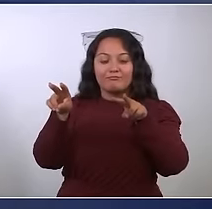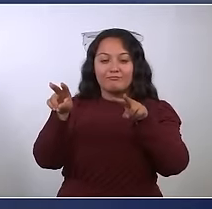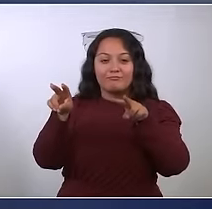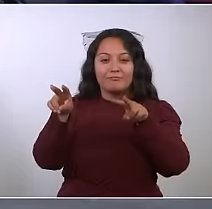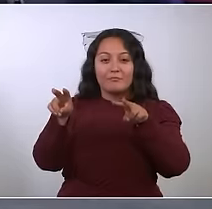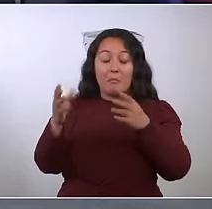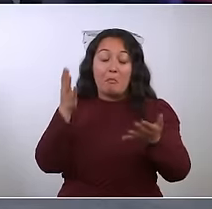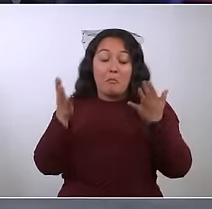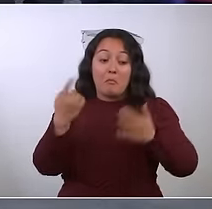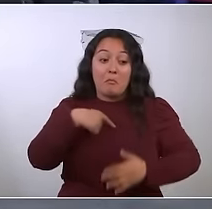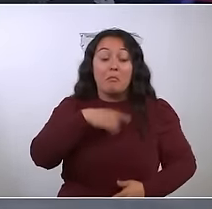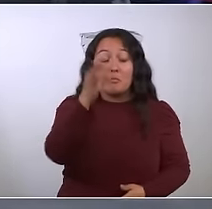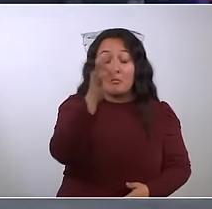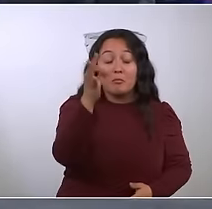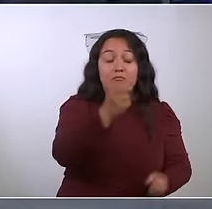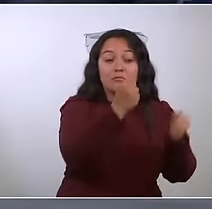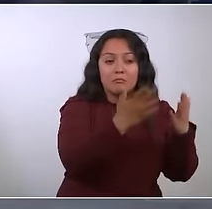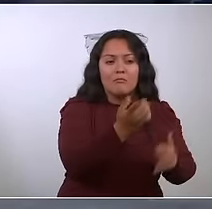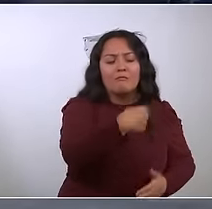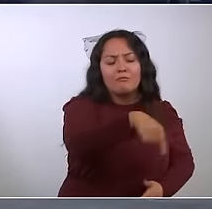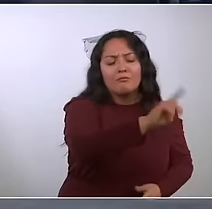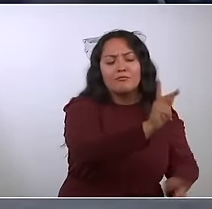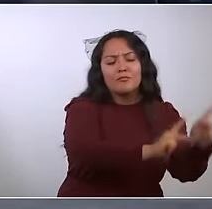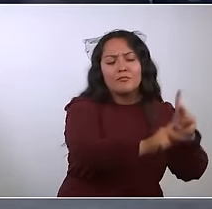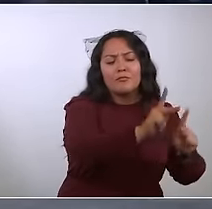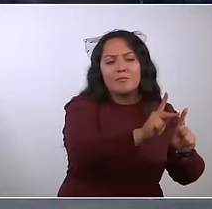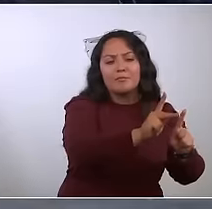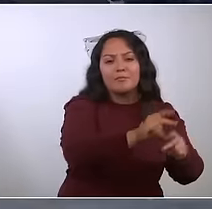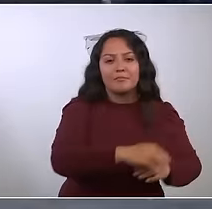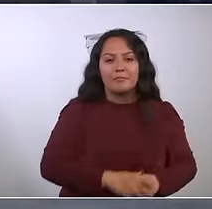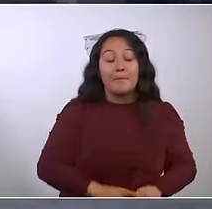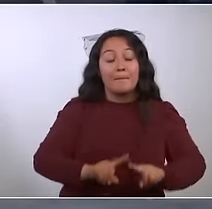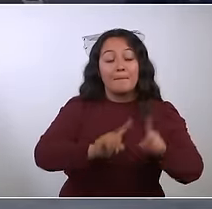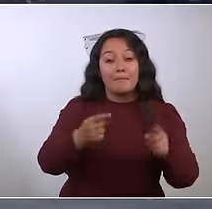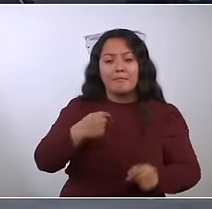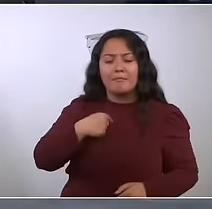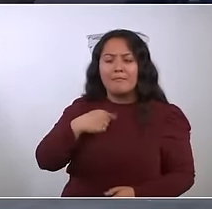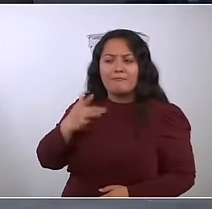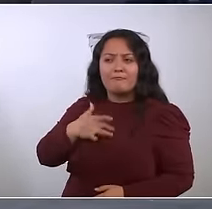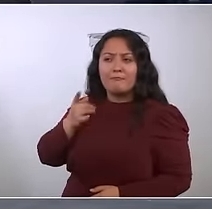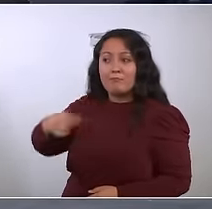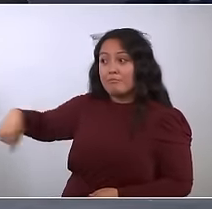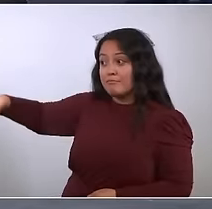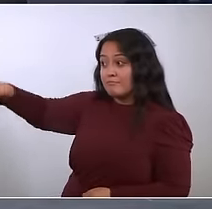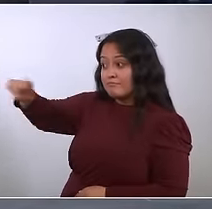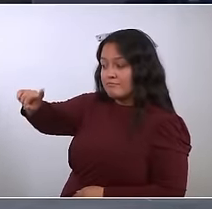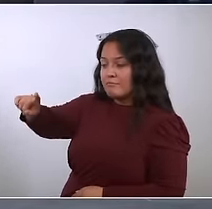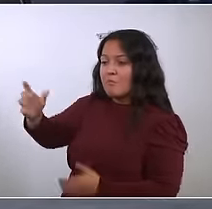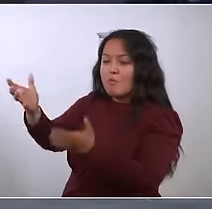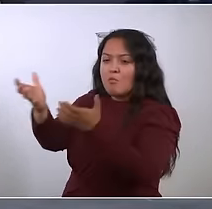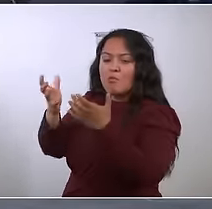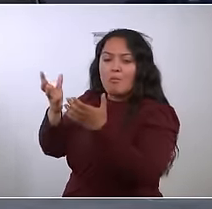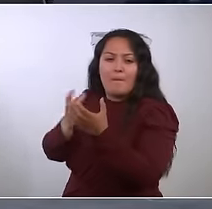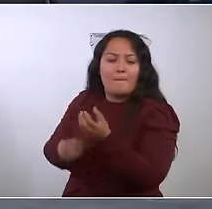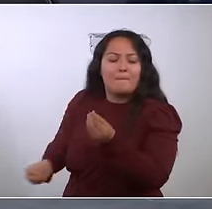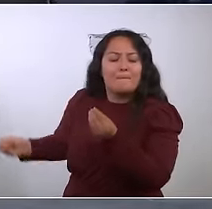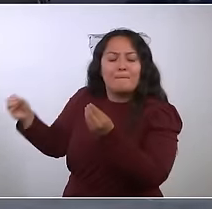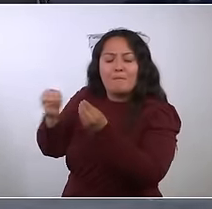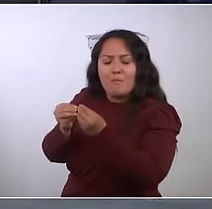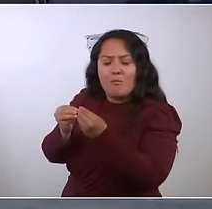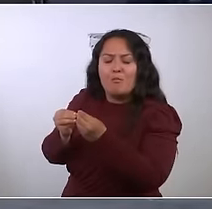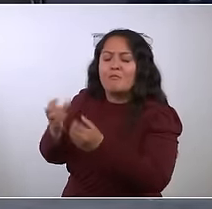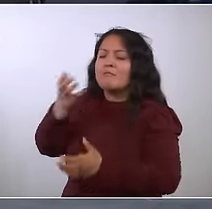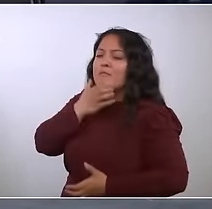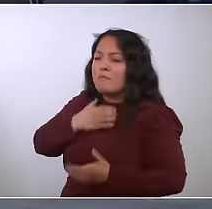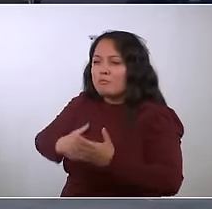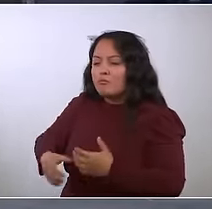predicó mucho para este lado. Like this I got a lot of preaching. Pero como que este lado tiene hambre para oír palabra de but Dios. But this side has hora. Hunger